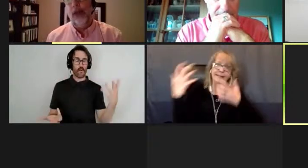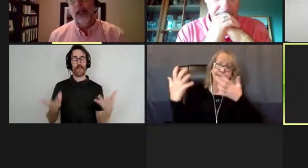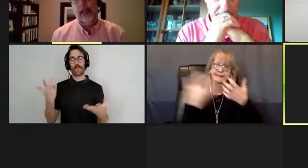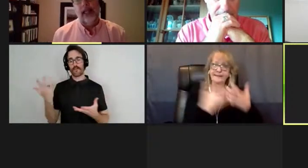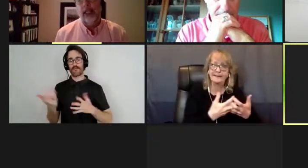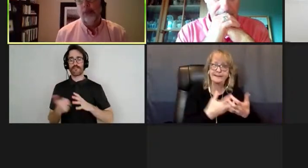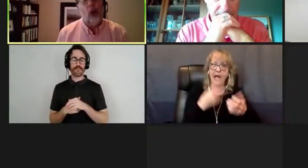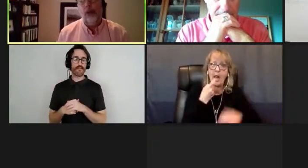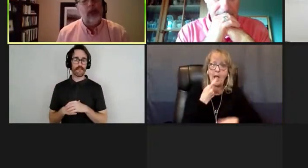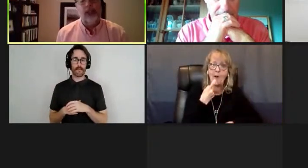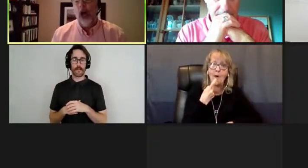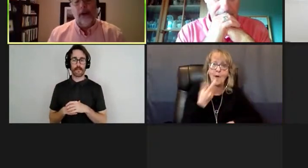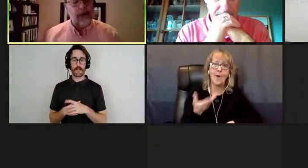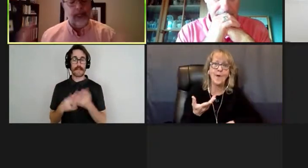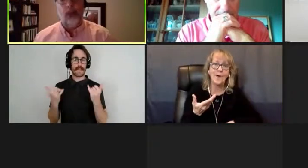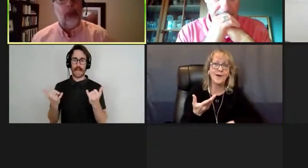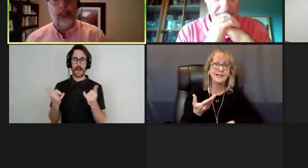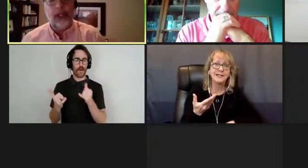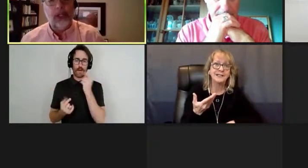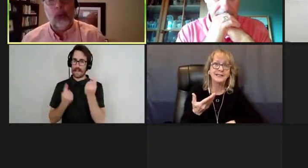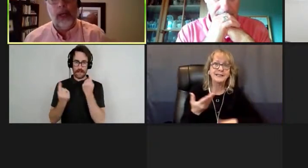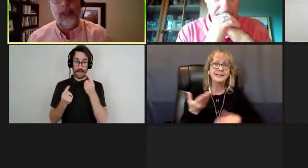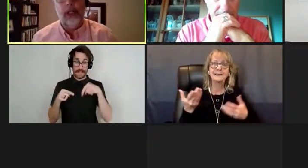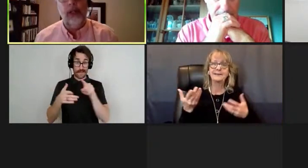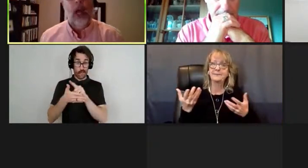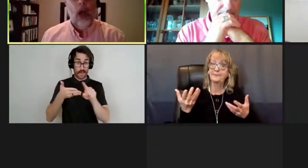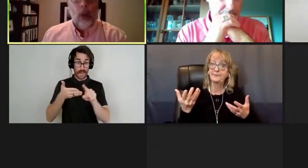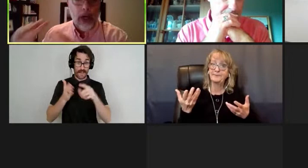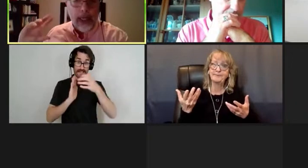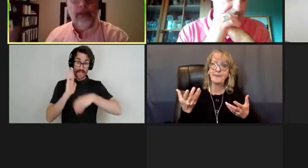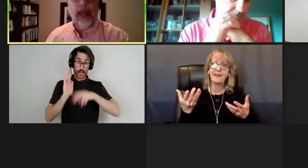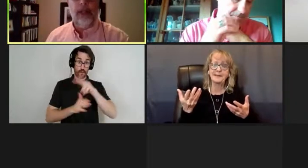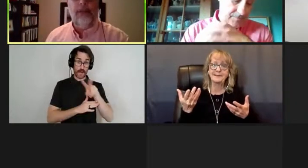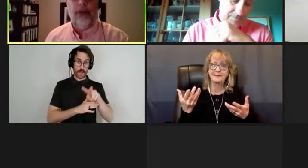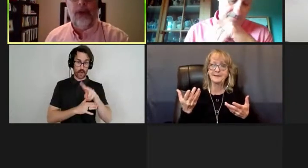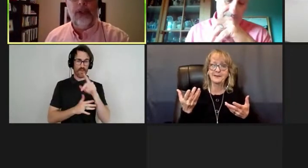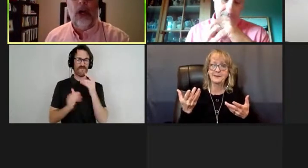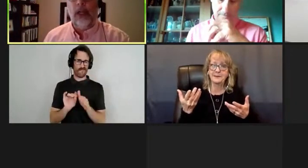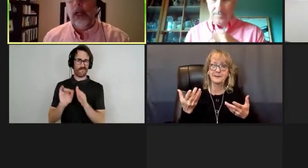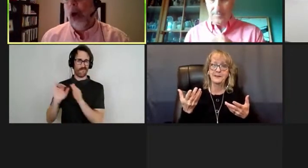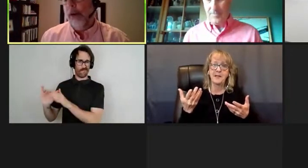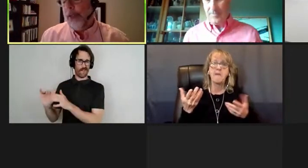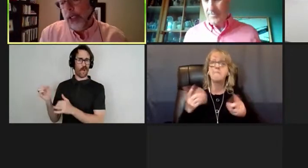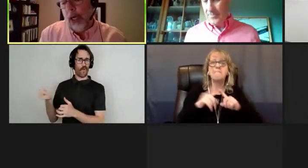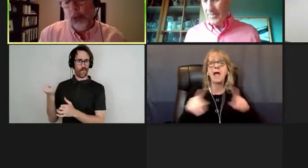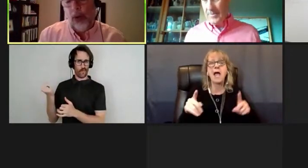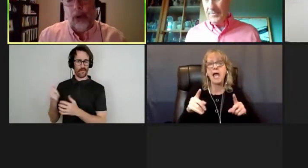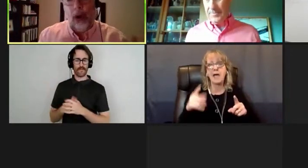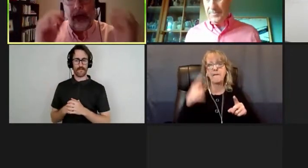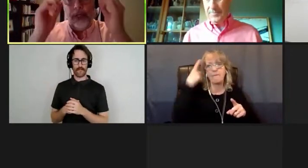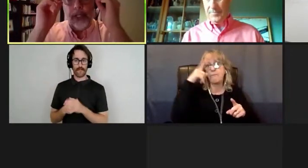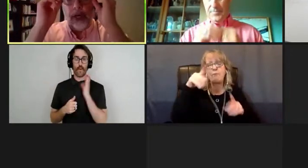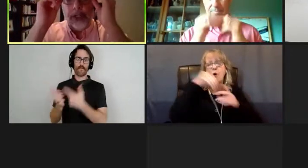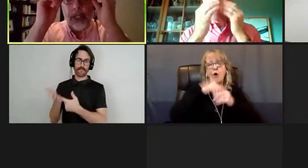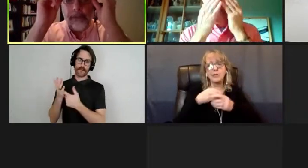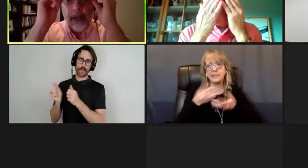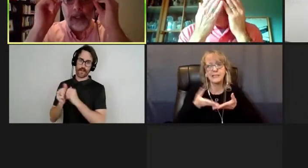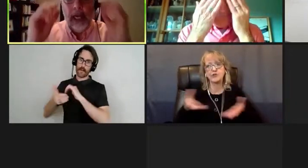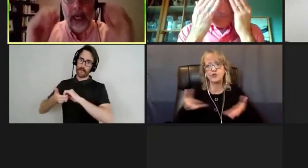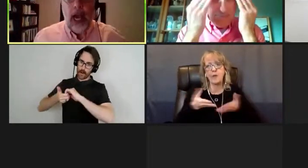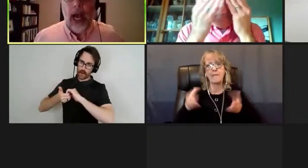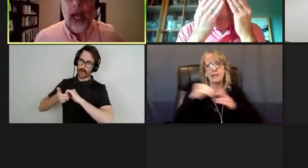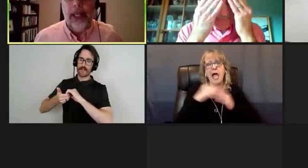But at this point, where it's not for this week's section 22, we're going to give that some further talk, obviously talk to our partners in